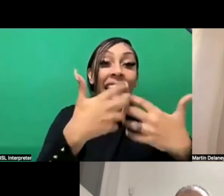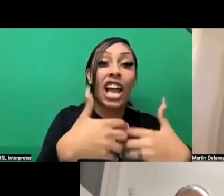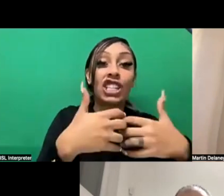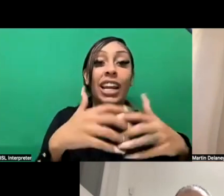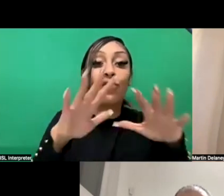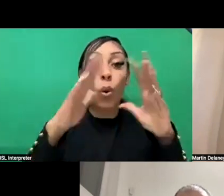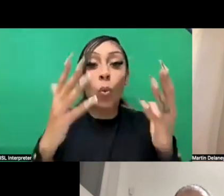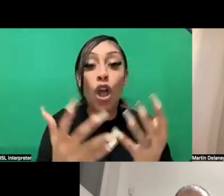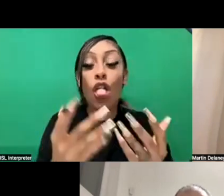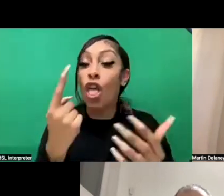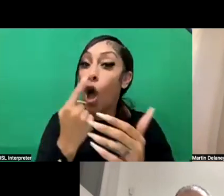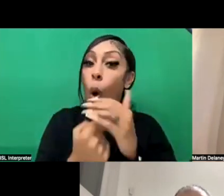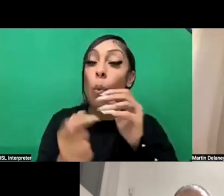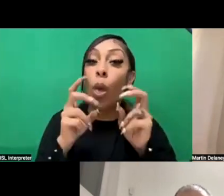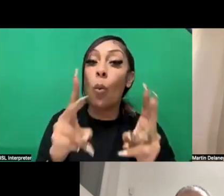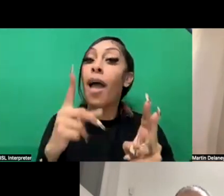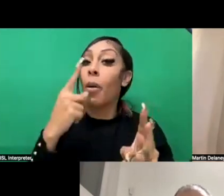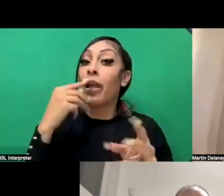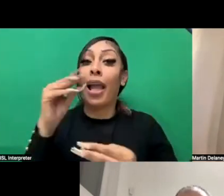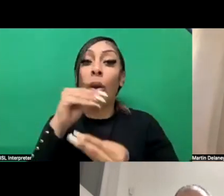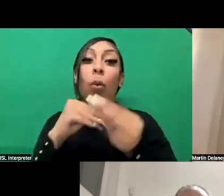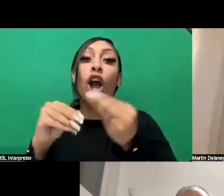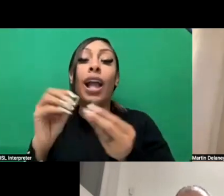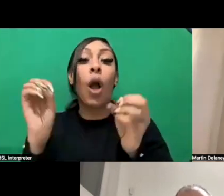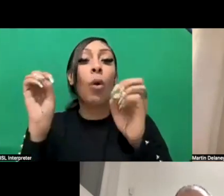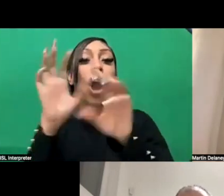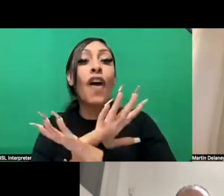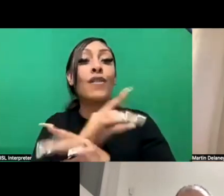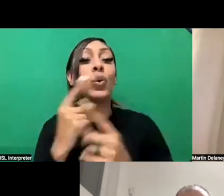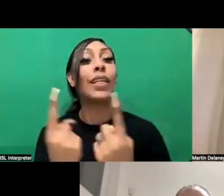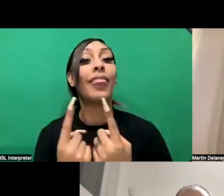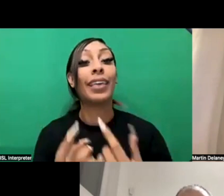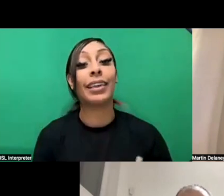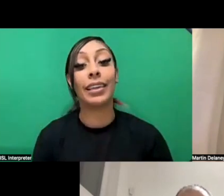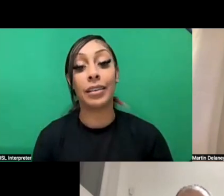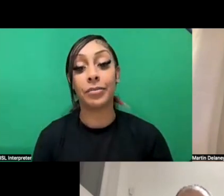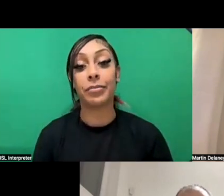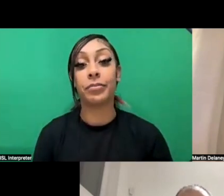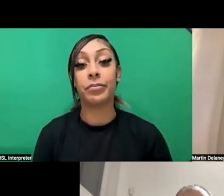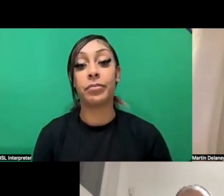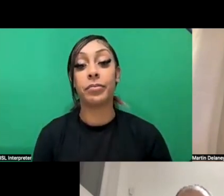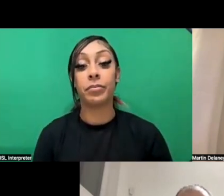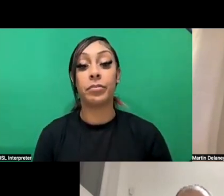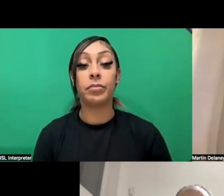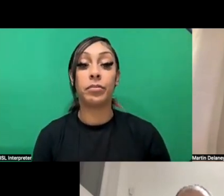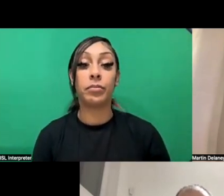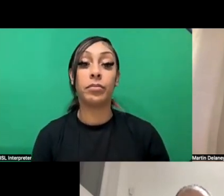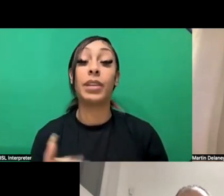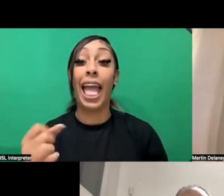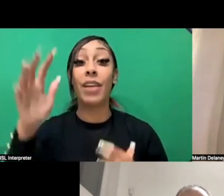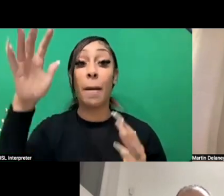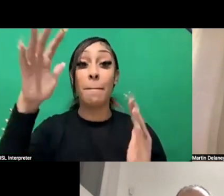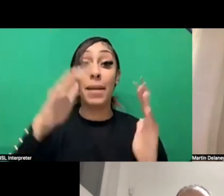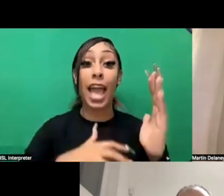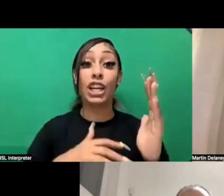way they could figure out some of these confusing things. But I will say that I have a page on my site